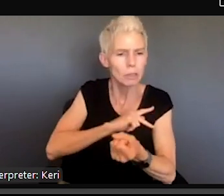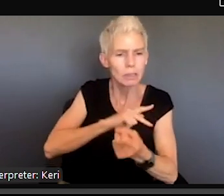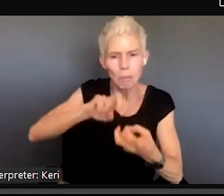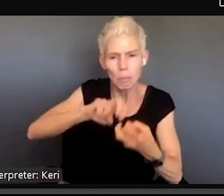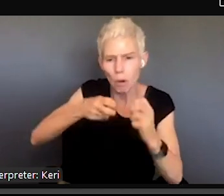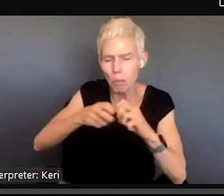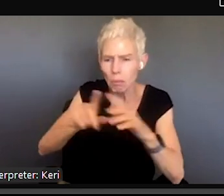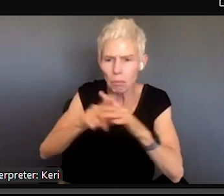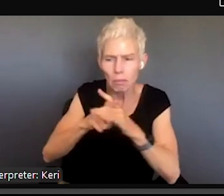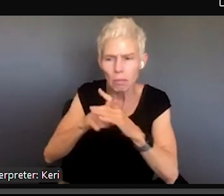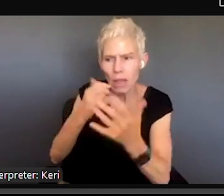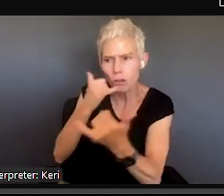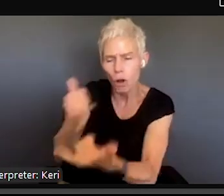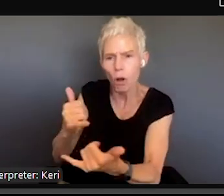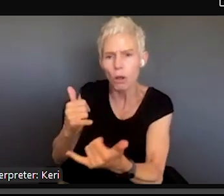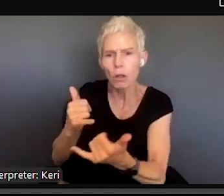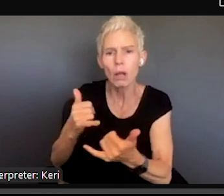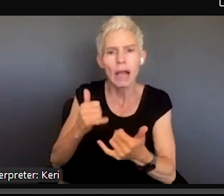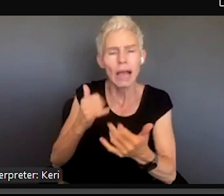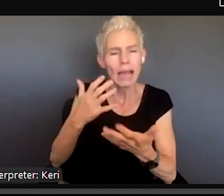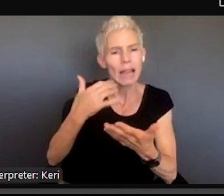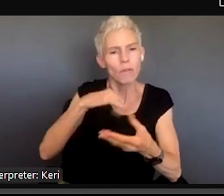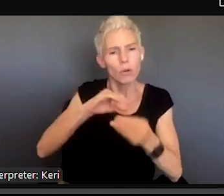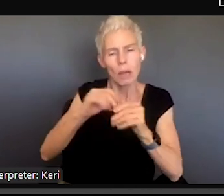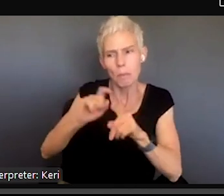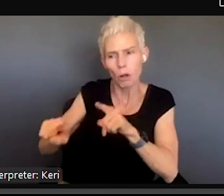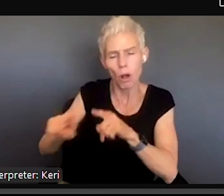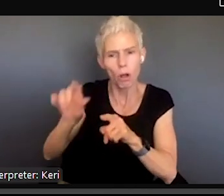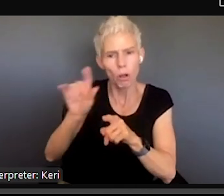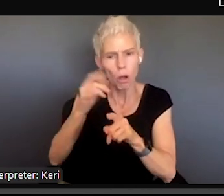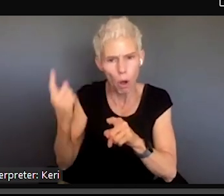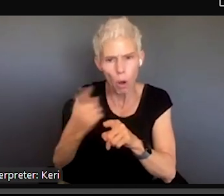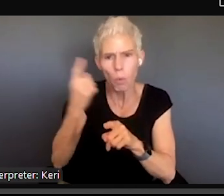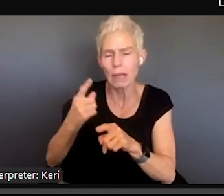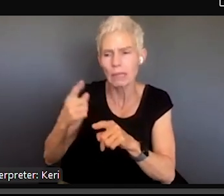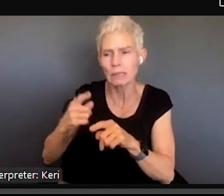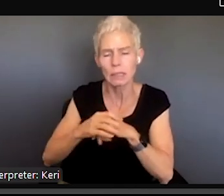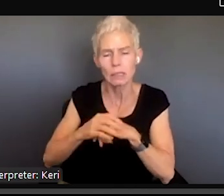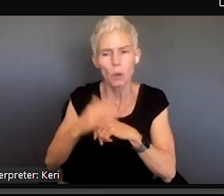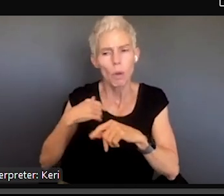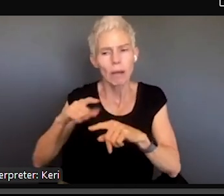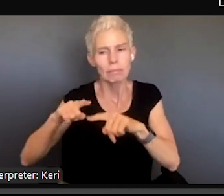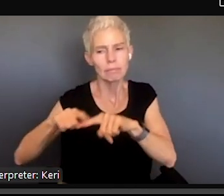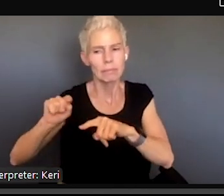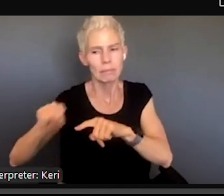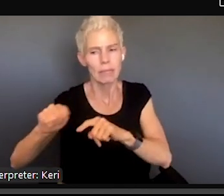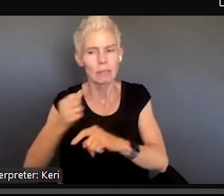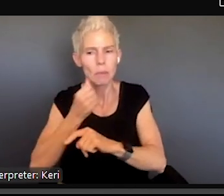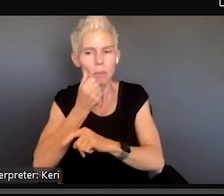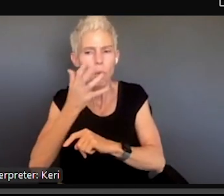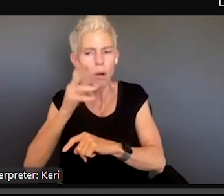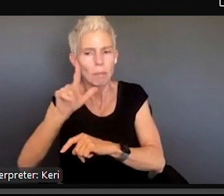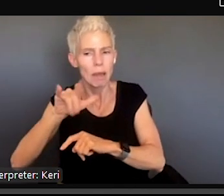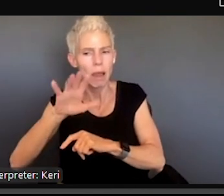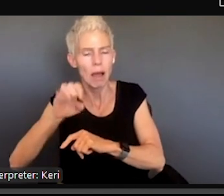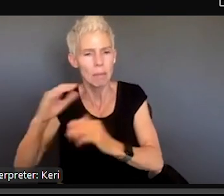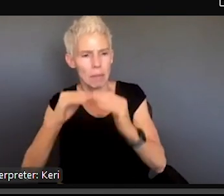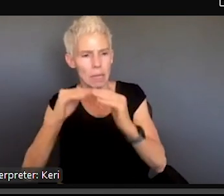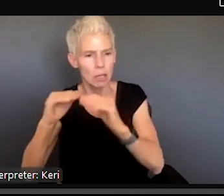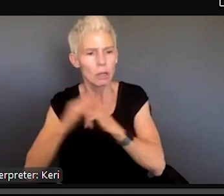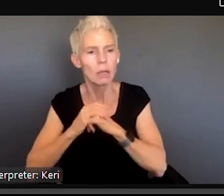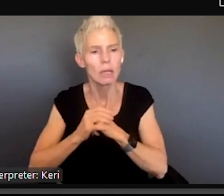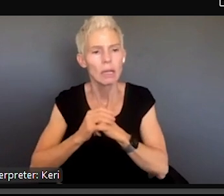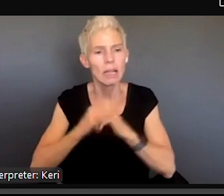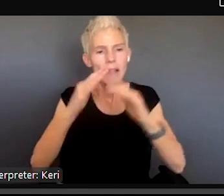call routinely, we really wanted to lean into the peer warm line. So on the next slide was just some information about our peer warm line